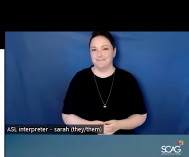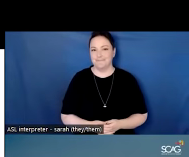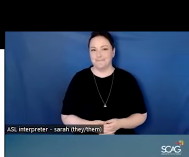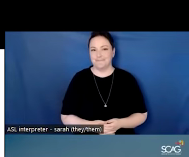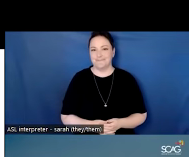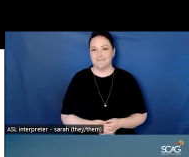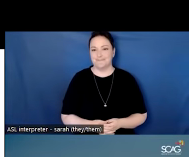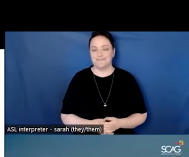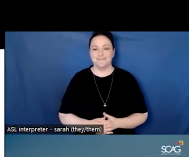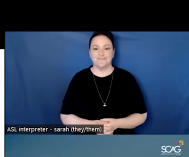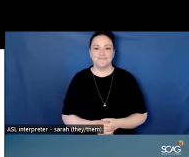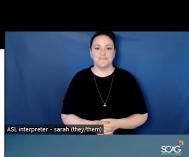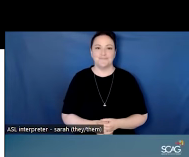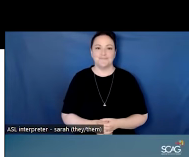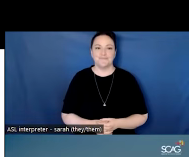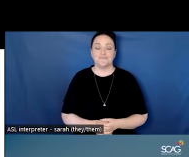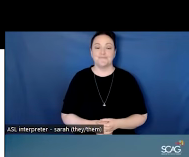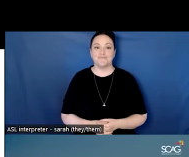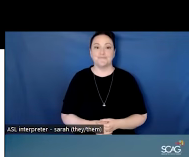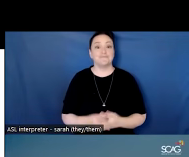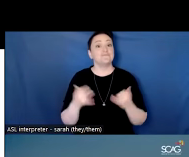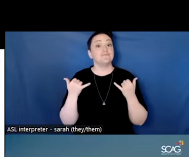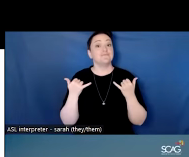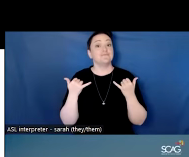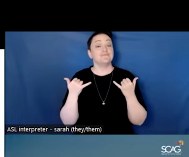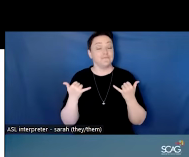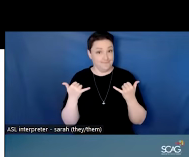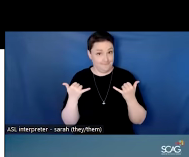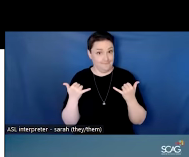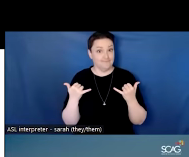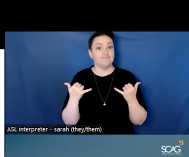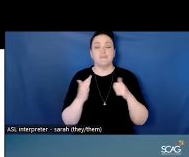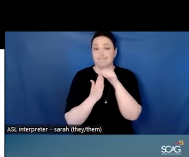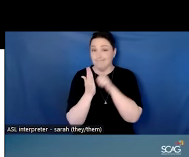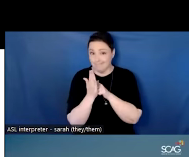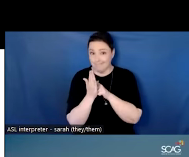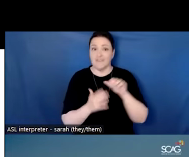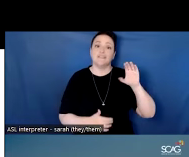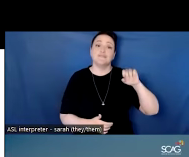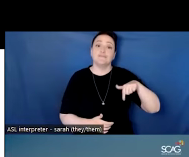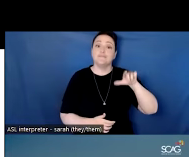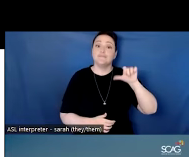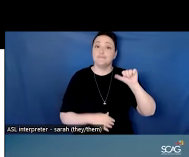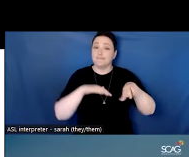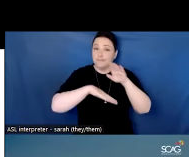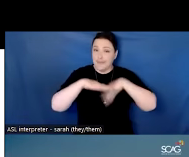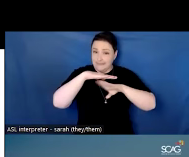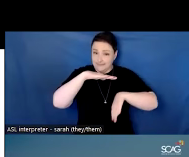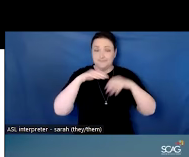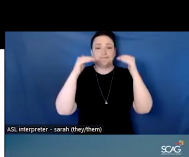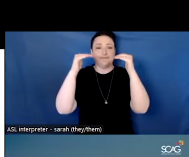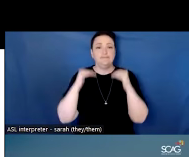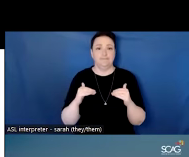There we go. Okay, we'll start off today's session with an overview of CEQA Basics, and then we'll provide details on how